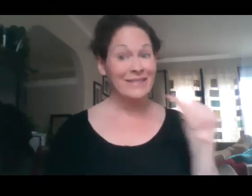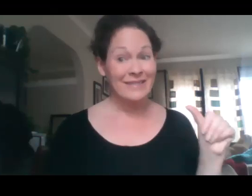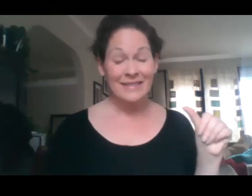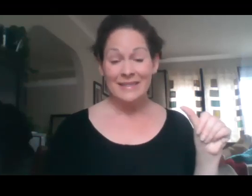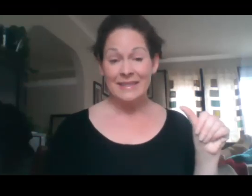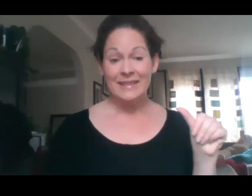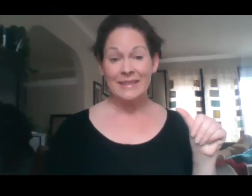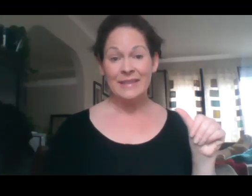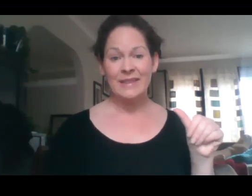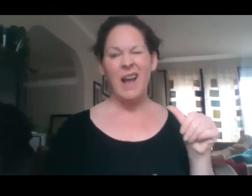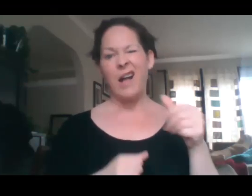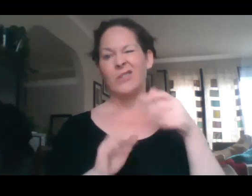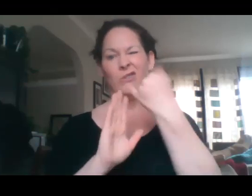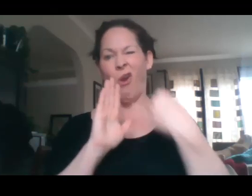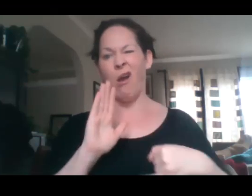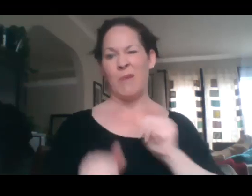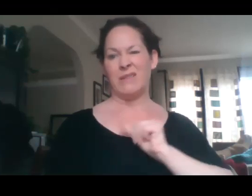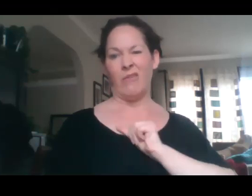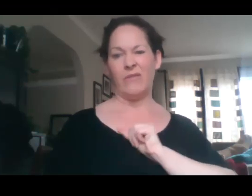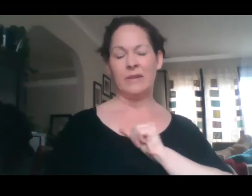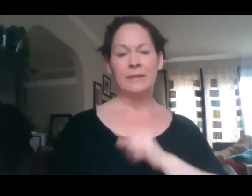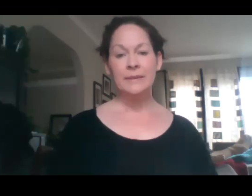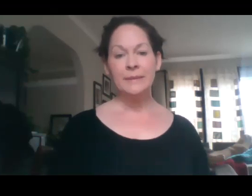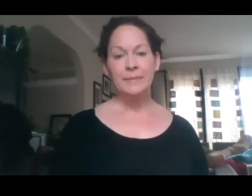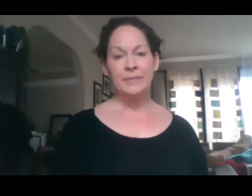And I'll just sketch the idea here.